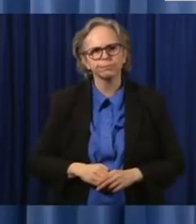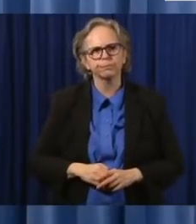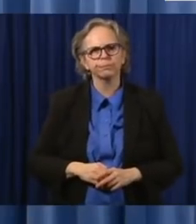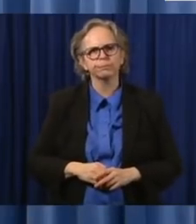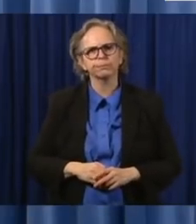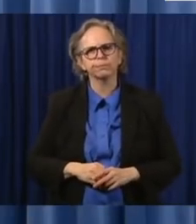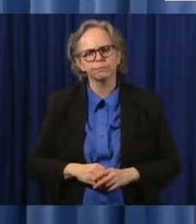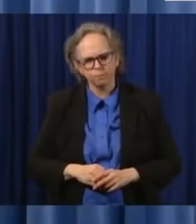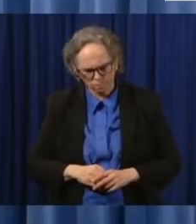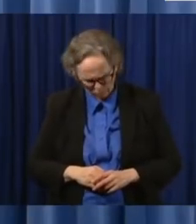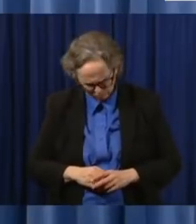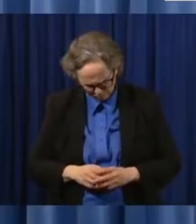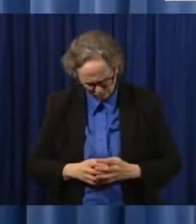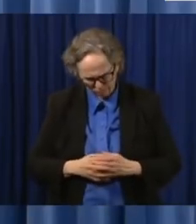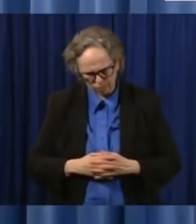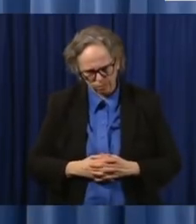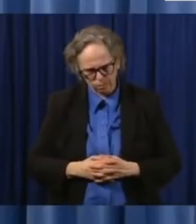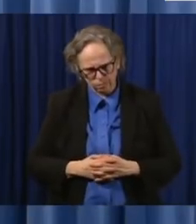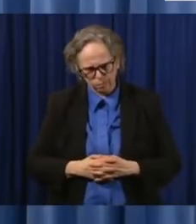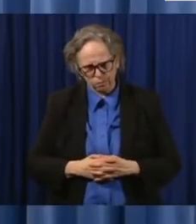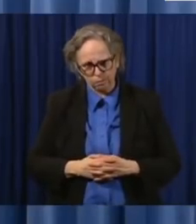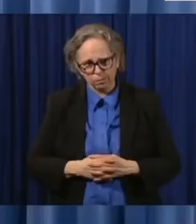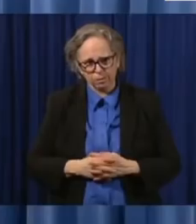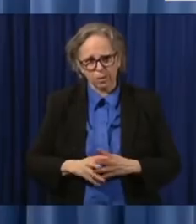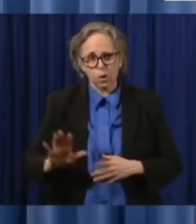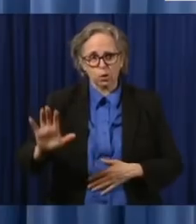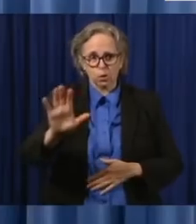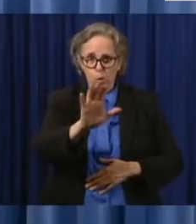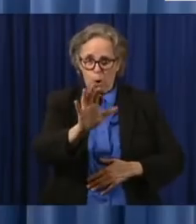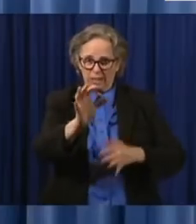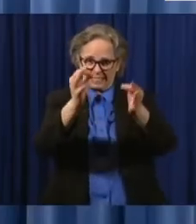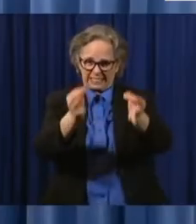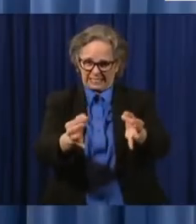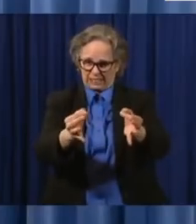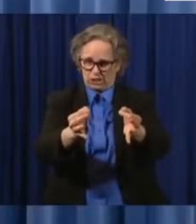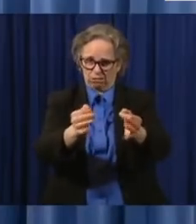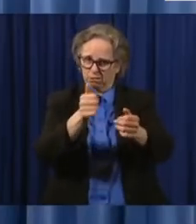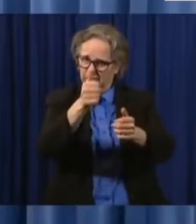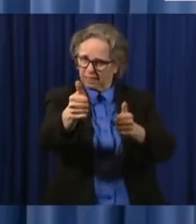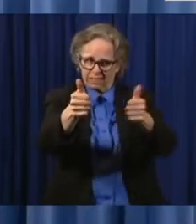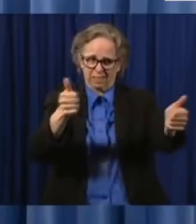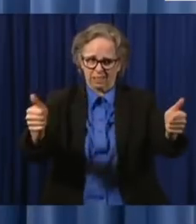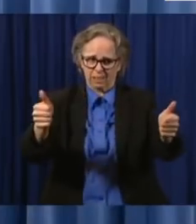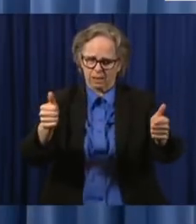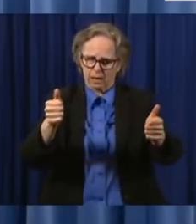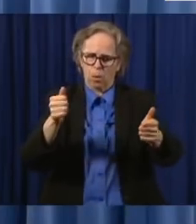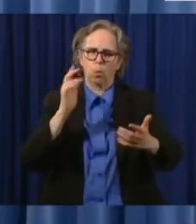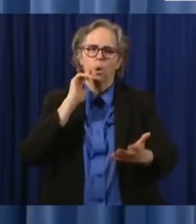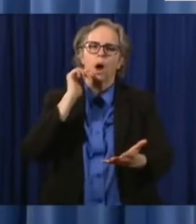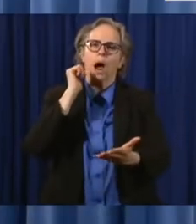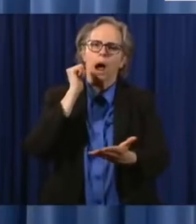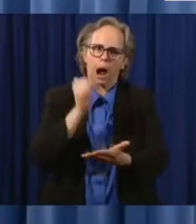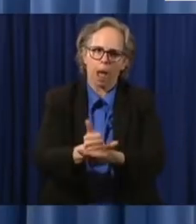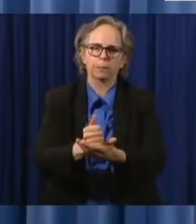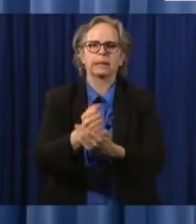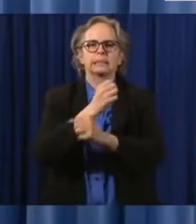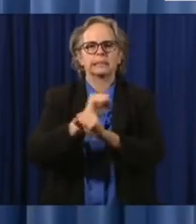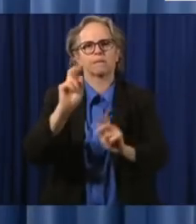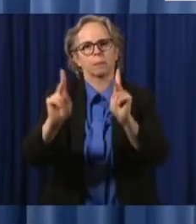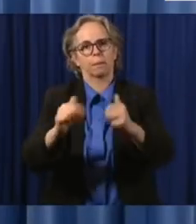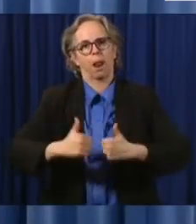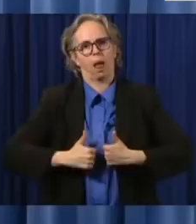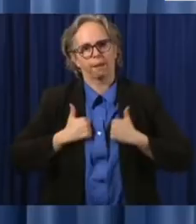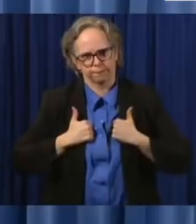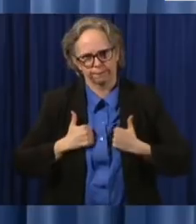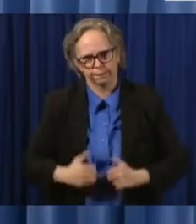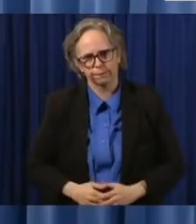What we do individually will be what saves Ohioans collectively. Taking the